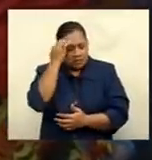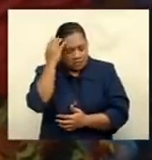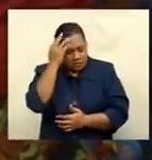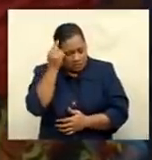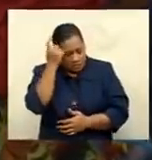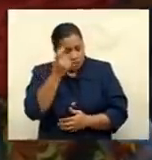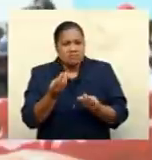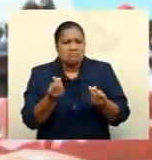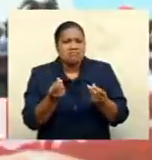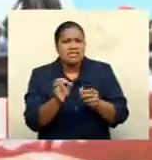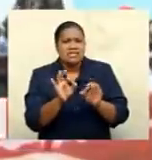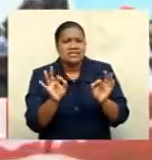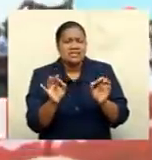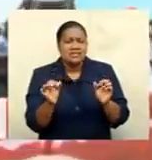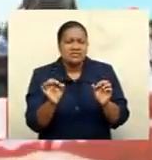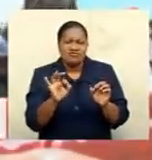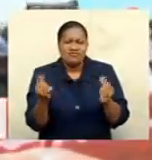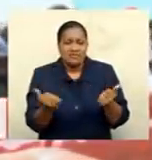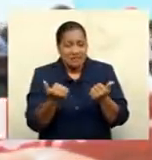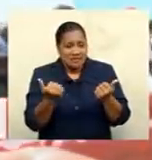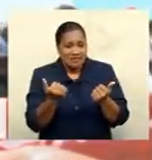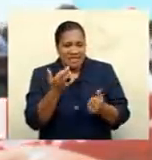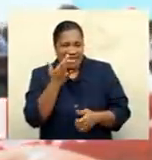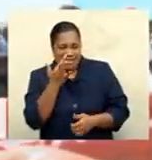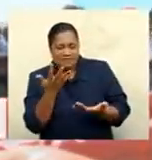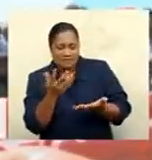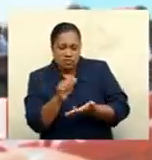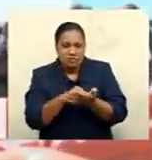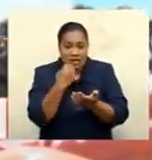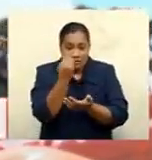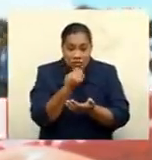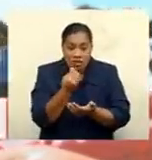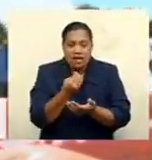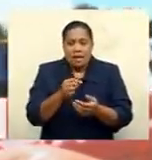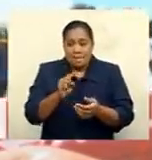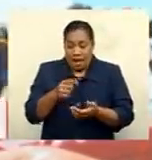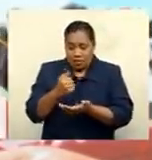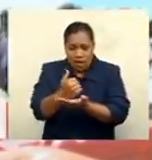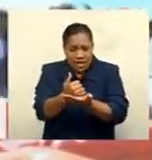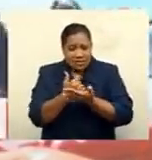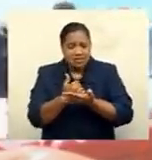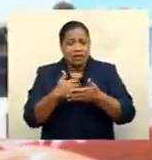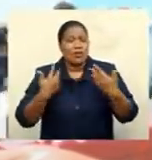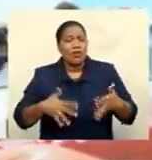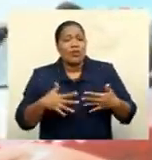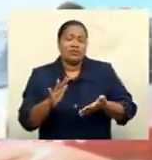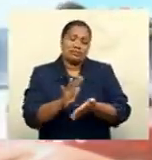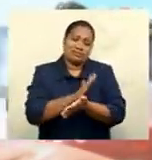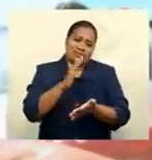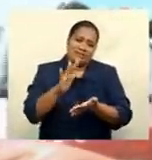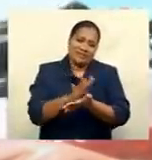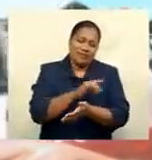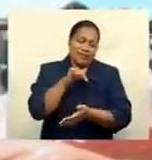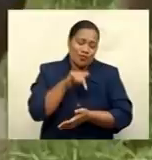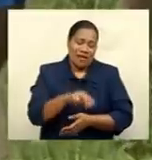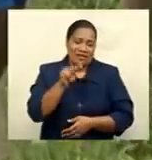enough money to buy food, especially for Father's Day. But with this assistance, I'm really grateful that this is all that we